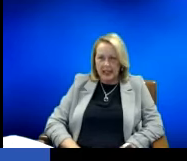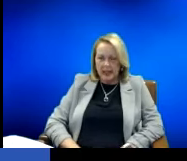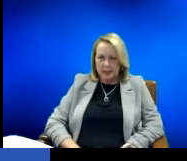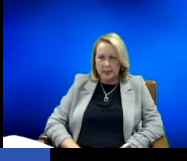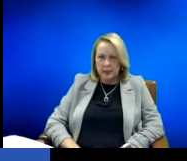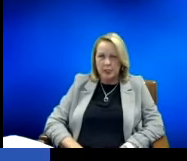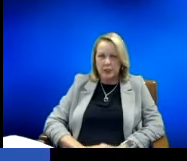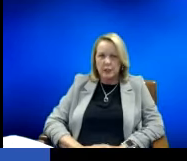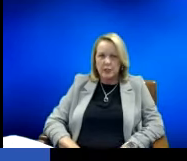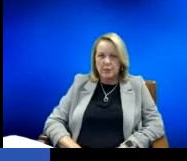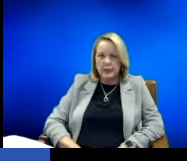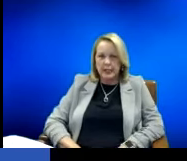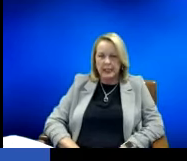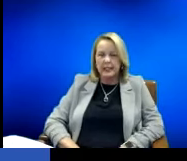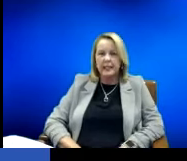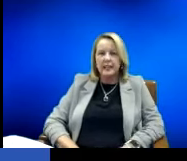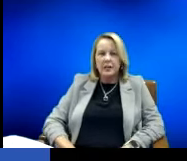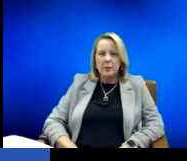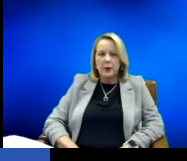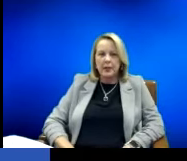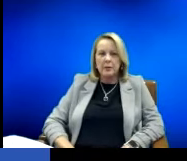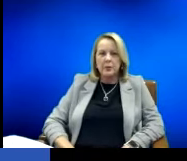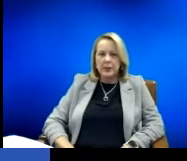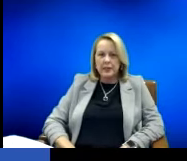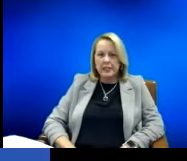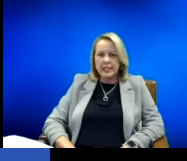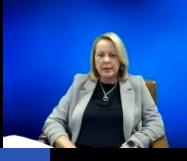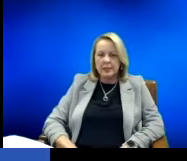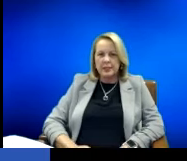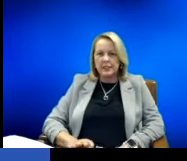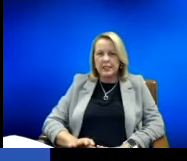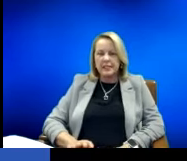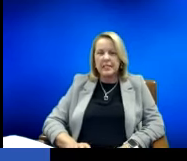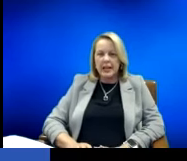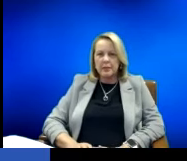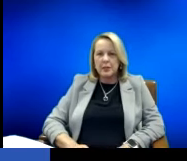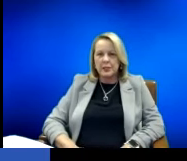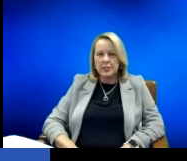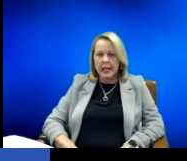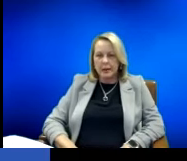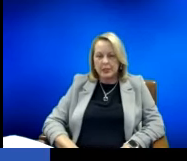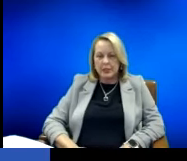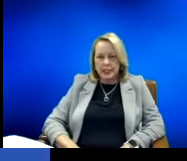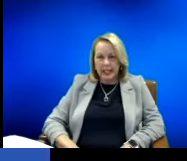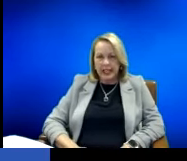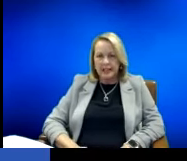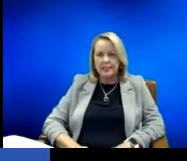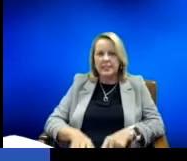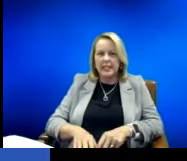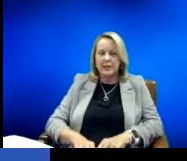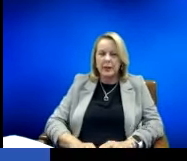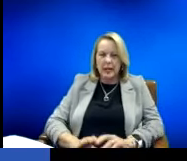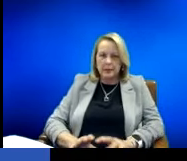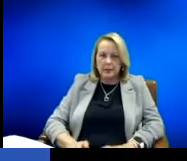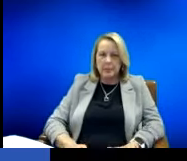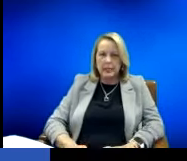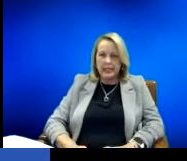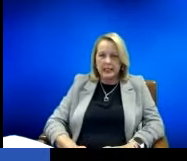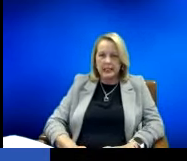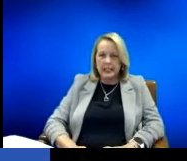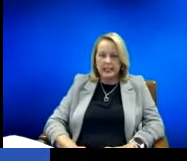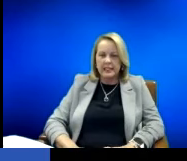savings option. So you'll pick one or more of these options at the time you establish an account, saying, when I